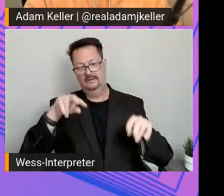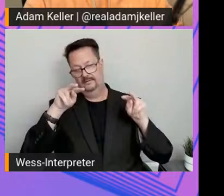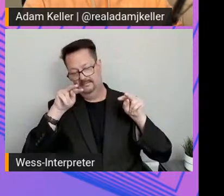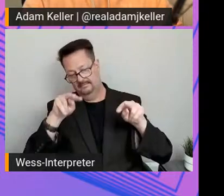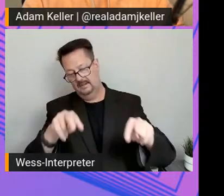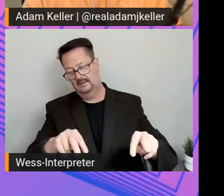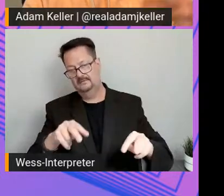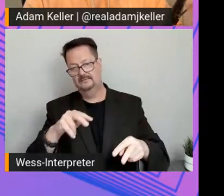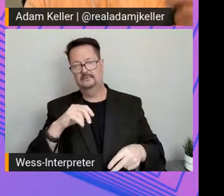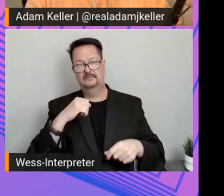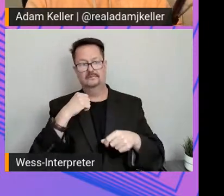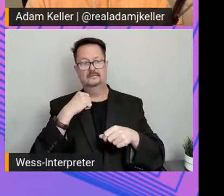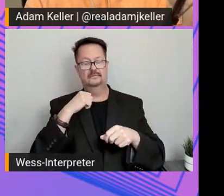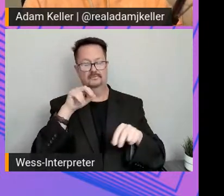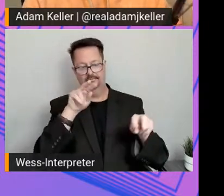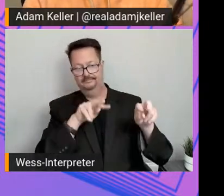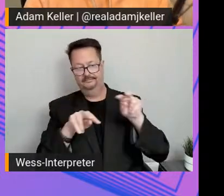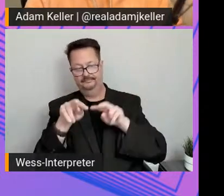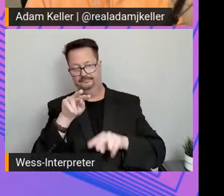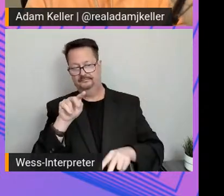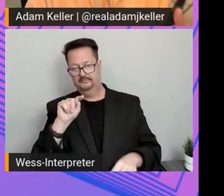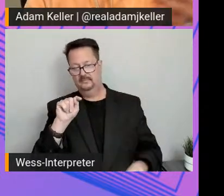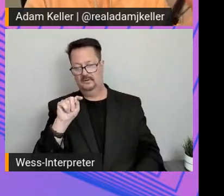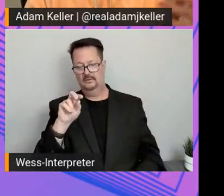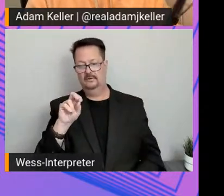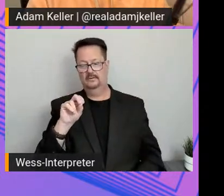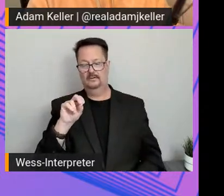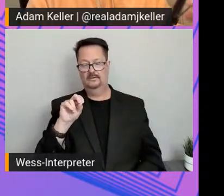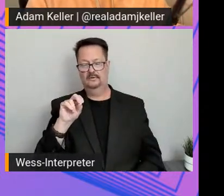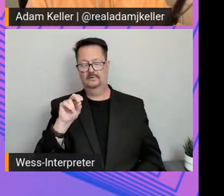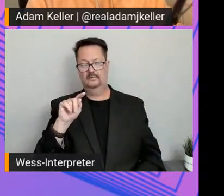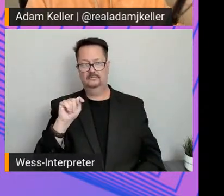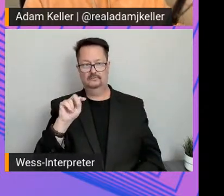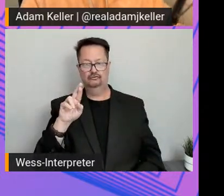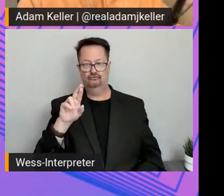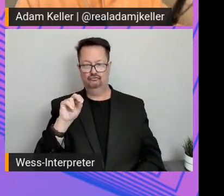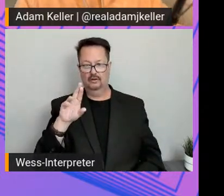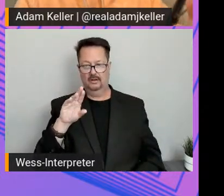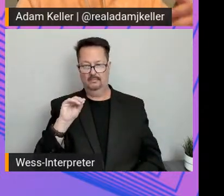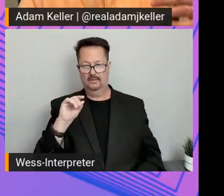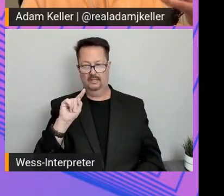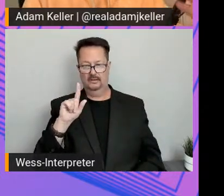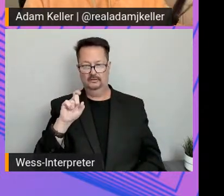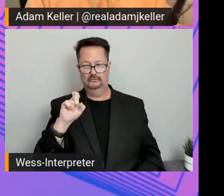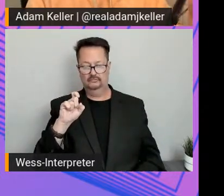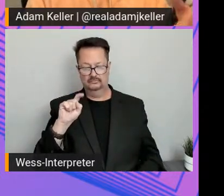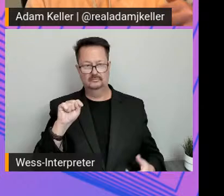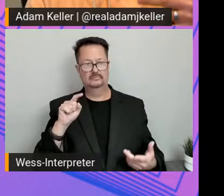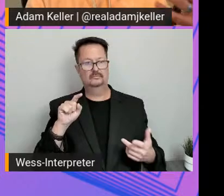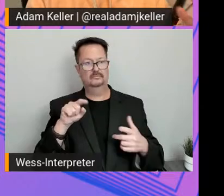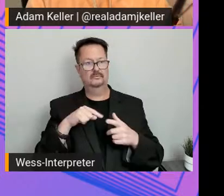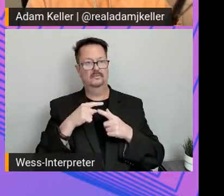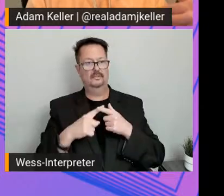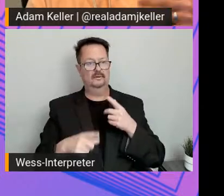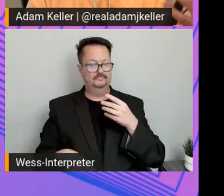it. Well, now I want to put that into infrastructure, some form of infrastructure as code. And in addition, we want to wrap that into some sort